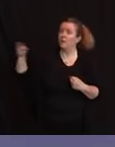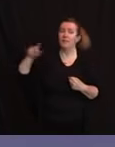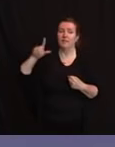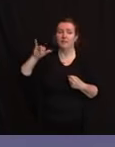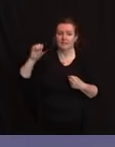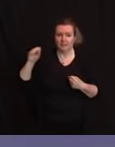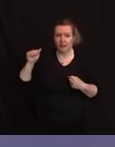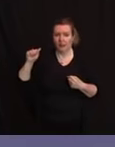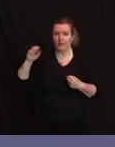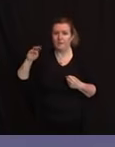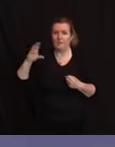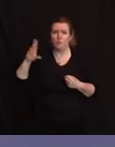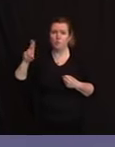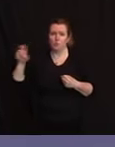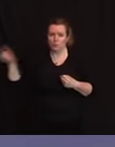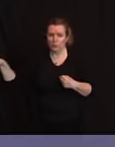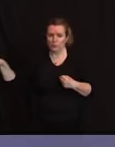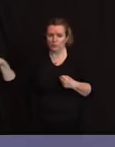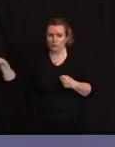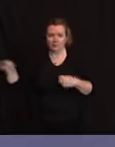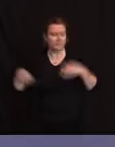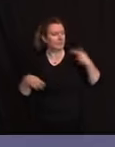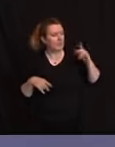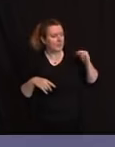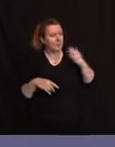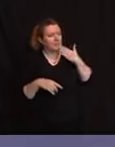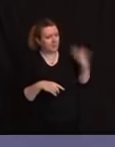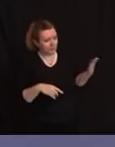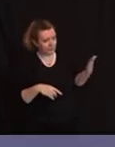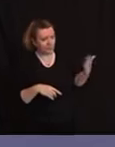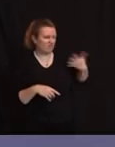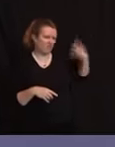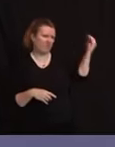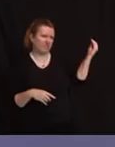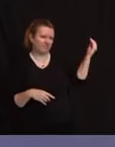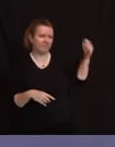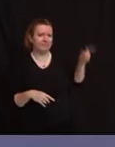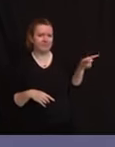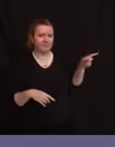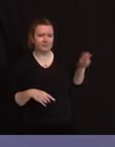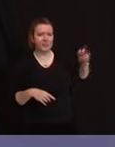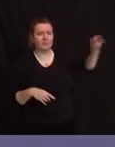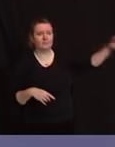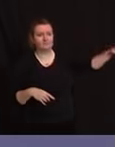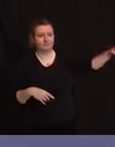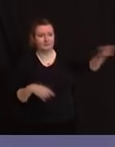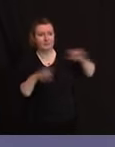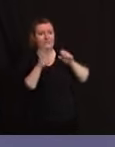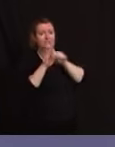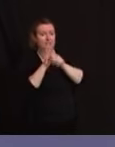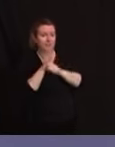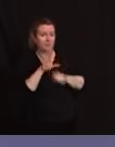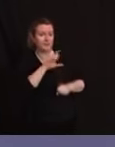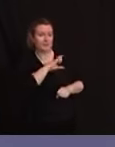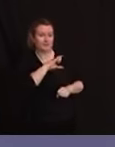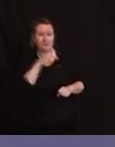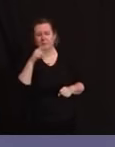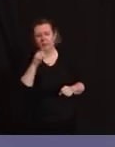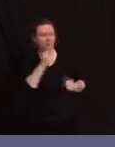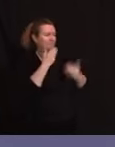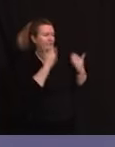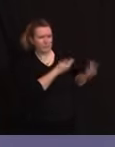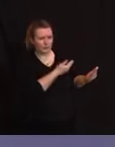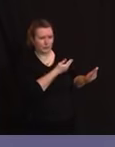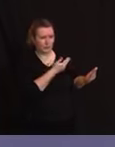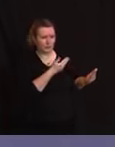absentia, Congressman Andy Kim. The guy to my left who's doing an extraordinary job, Superintendent of the State Police, Colonel Pat Callahan, Jared